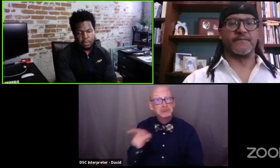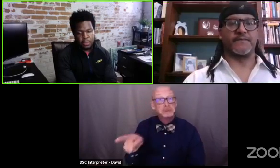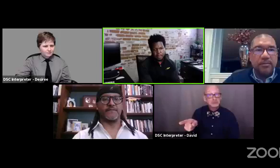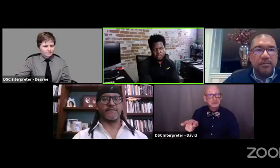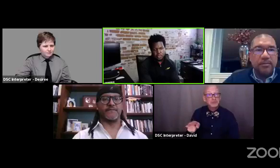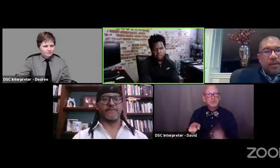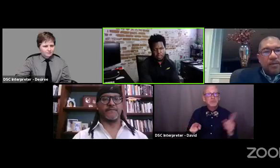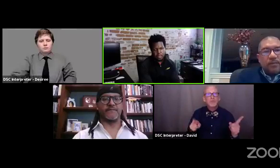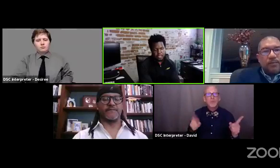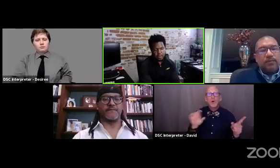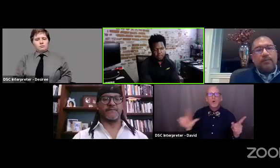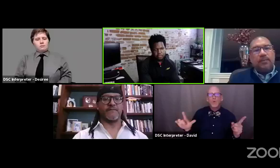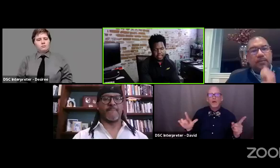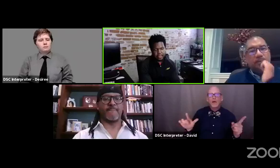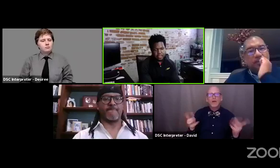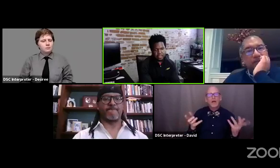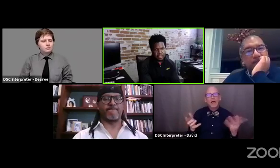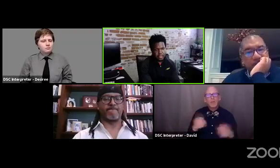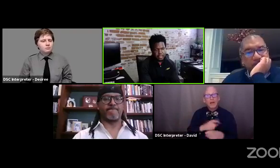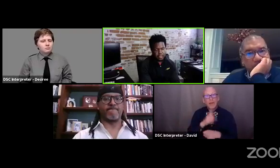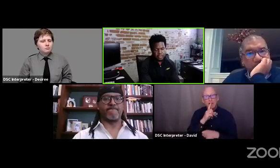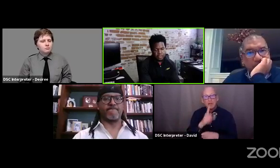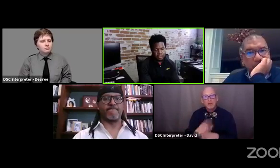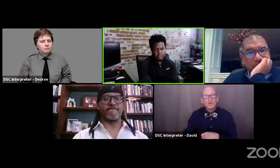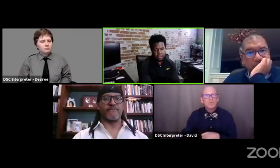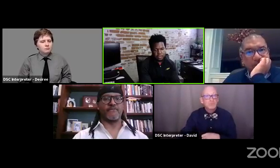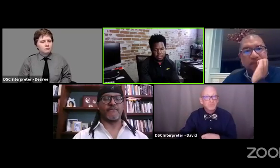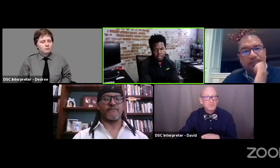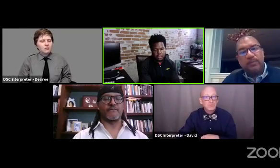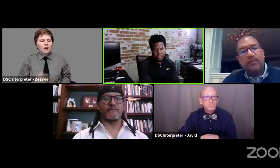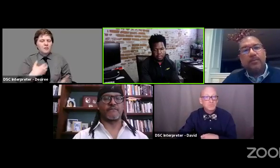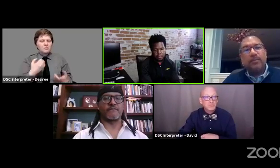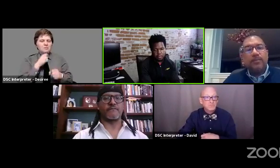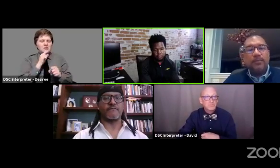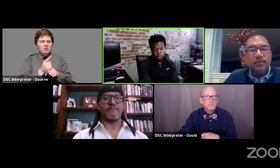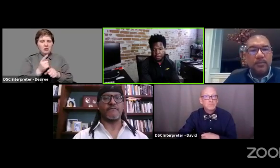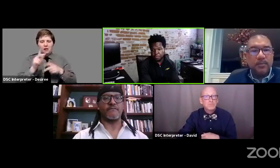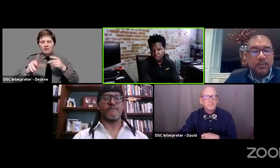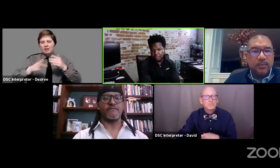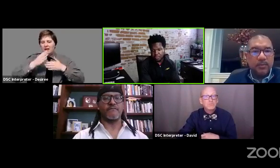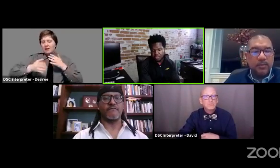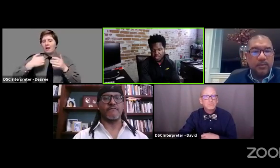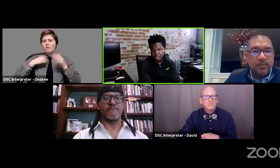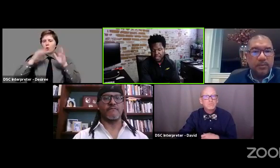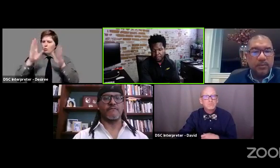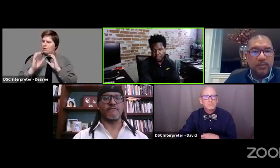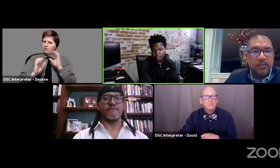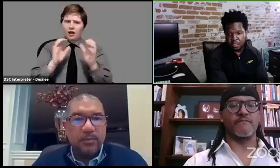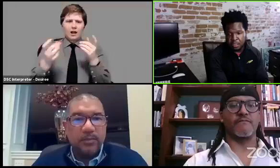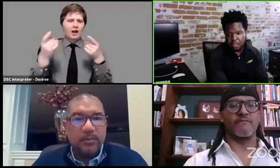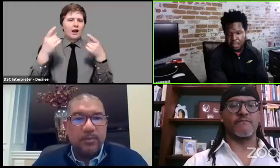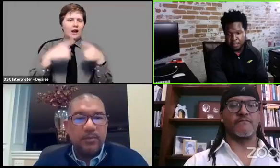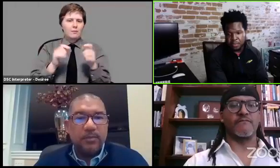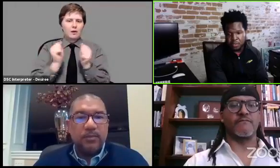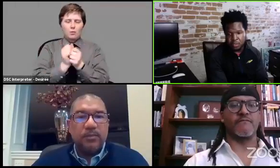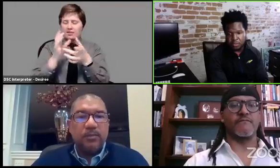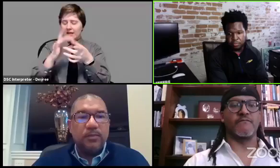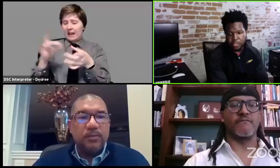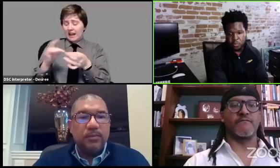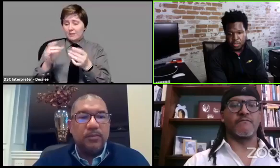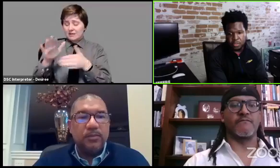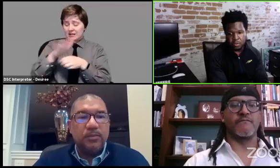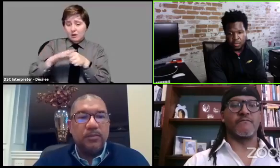and I want to make sure, I don't want to forget this at the end, is there's a wonderful conversation happening in the comments